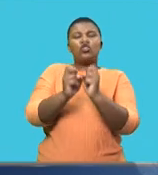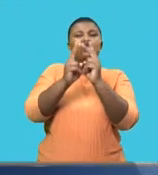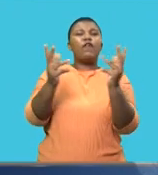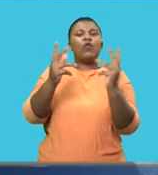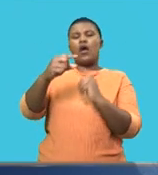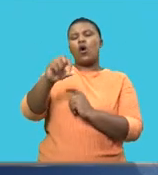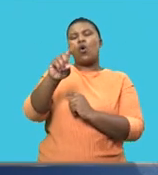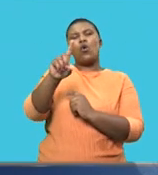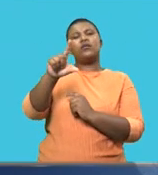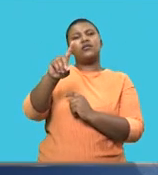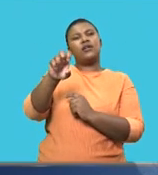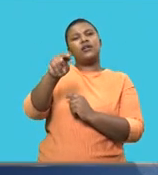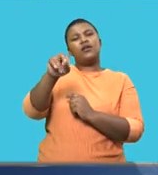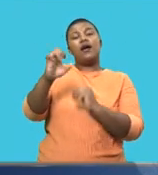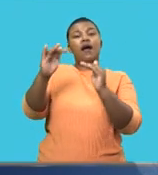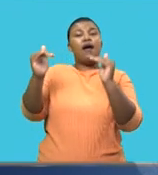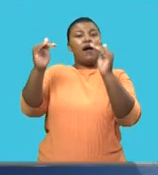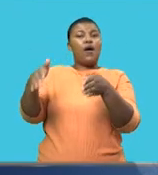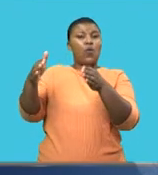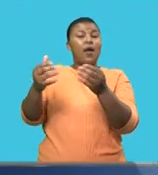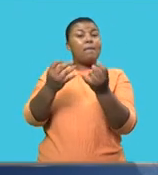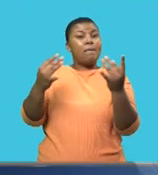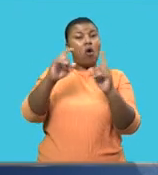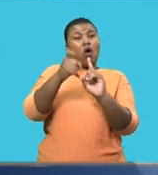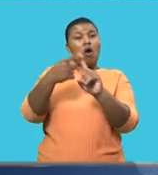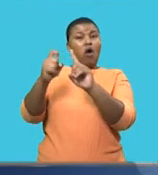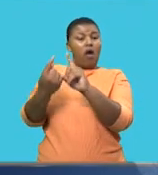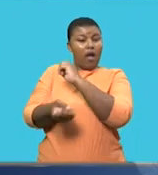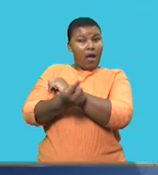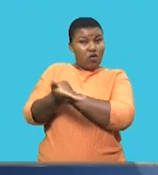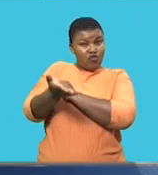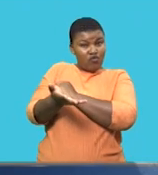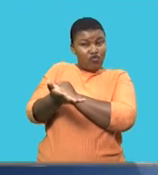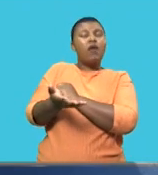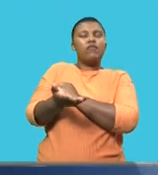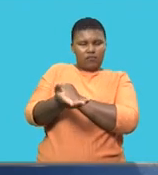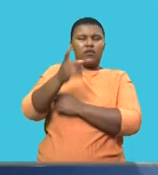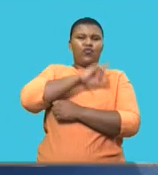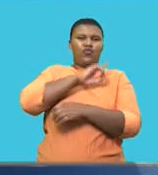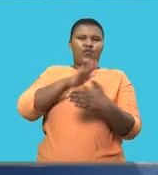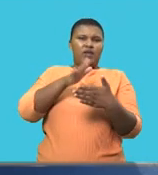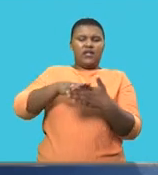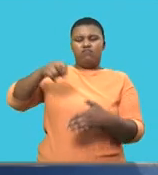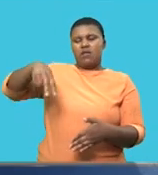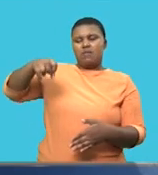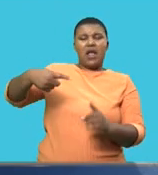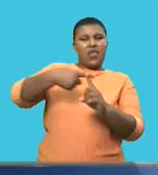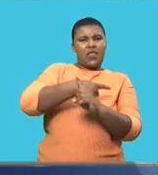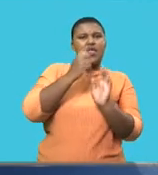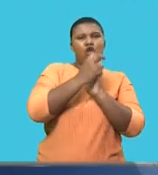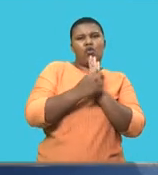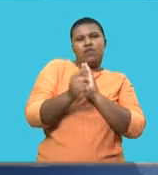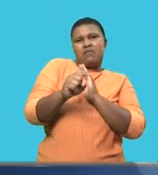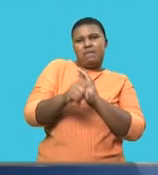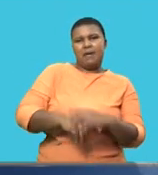Golden Highway. We know that most incidences that happen on the Golden Highway is because of pedestrians not abiding by the rules. So